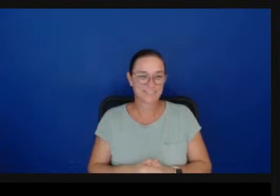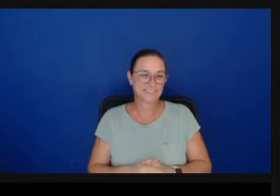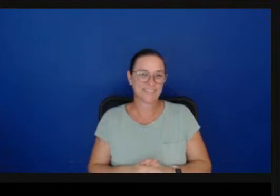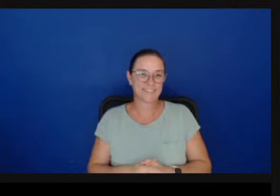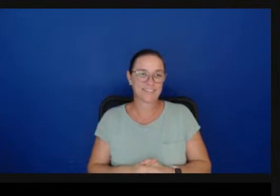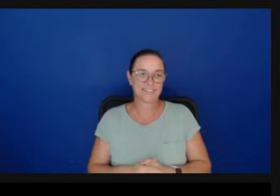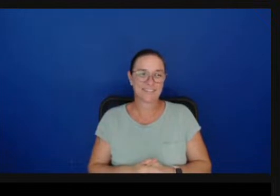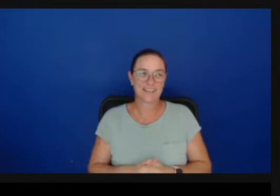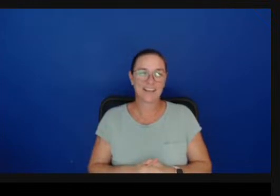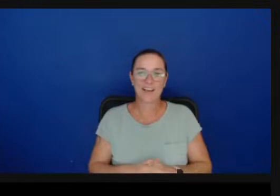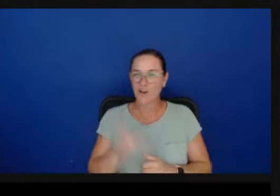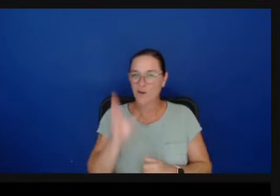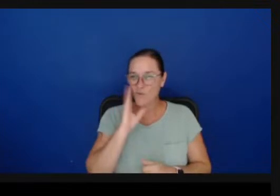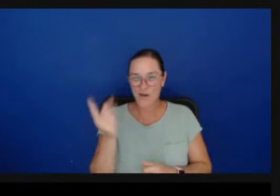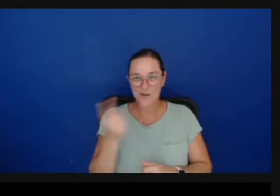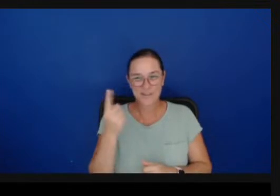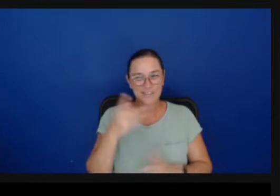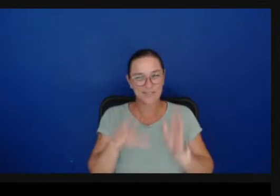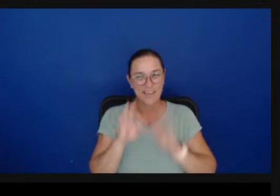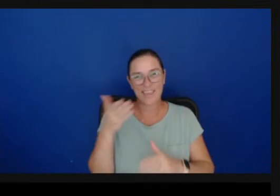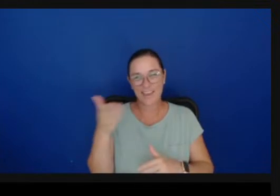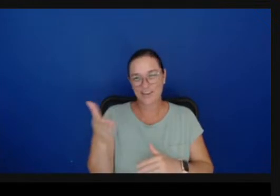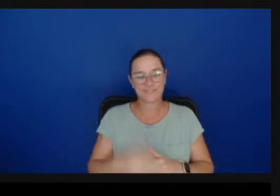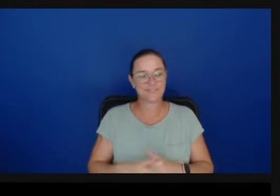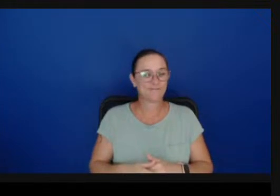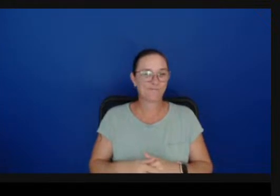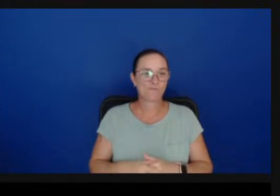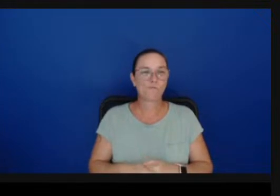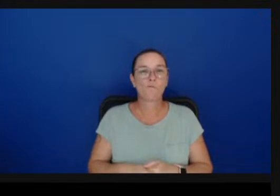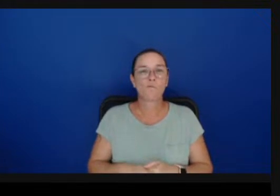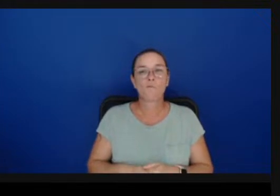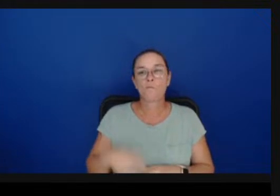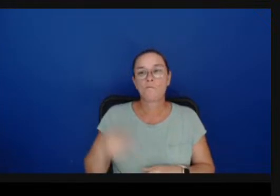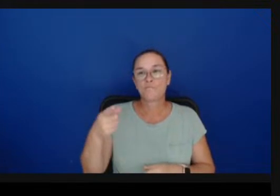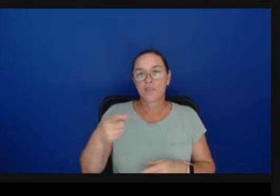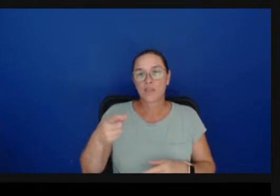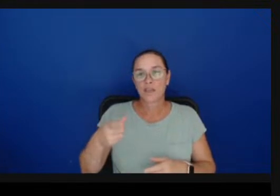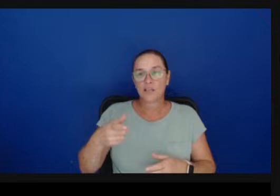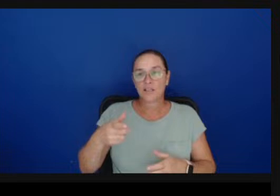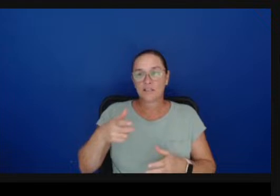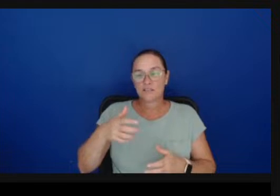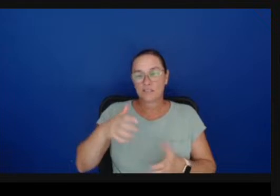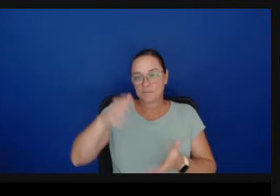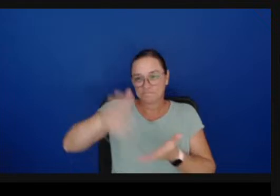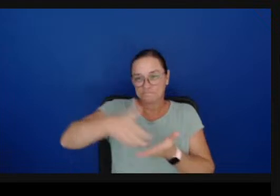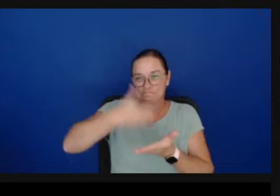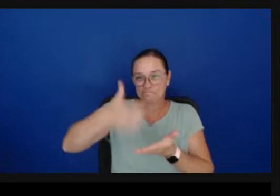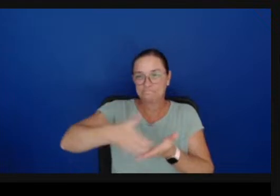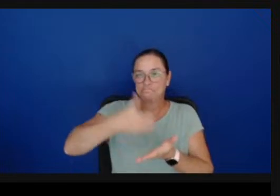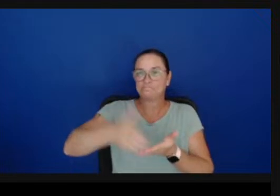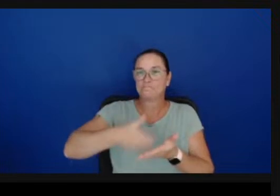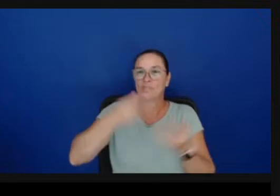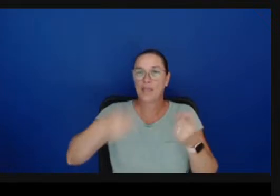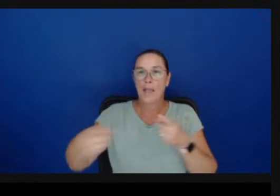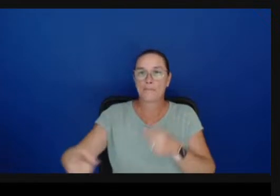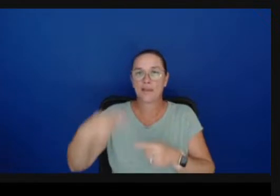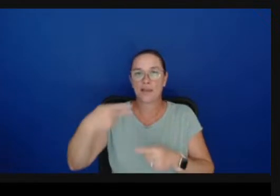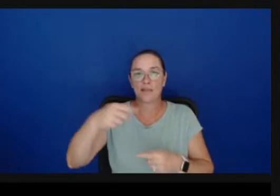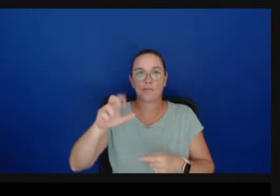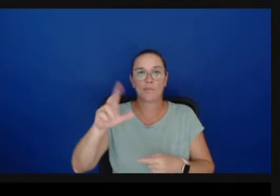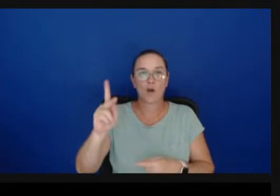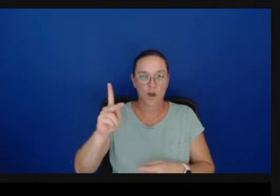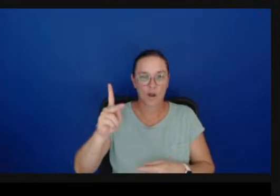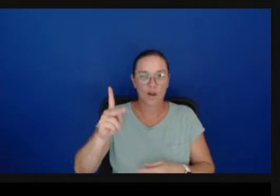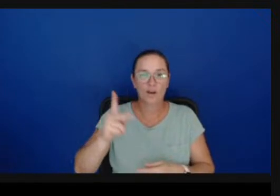Village, and you'll find a lot of them. You will. Here's some trenching that's going on up at the park. Just a picture, national